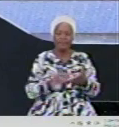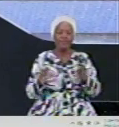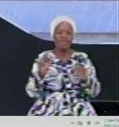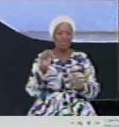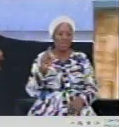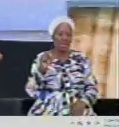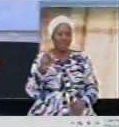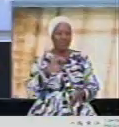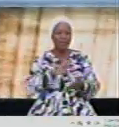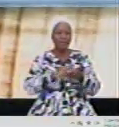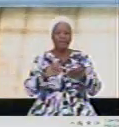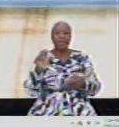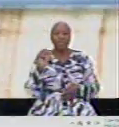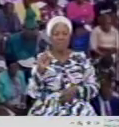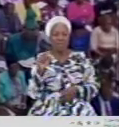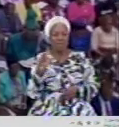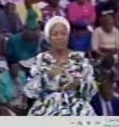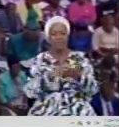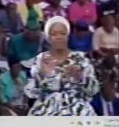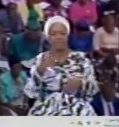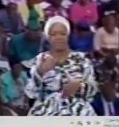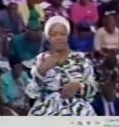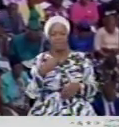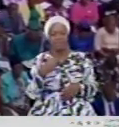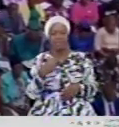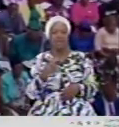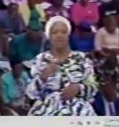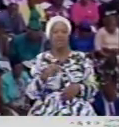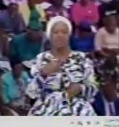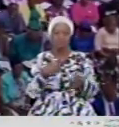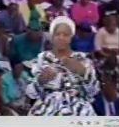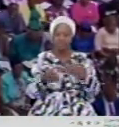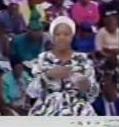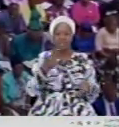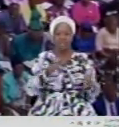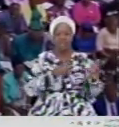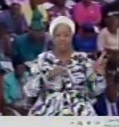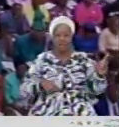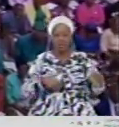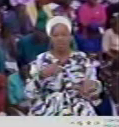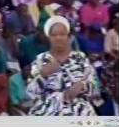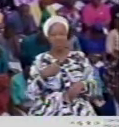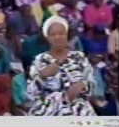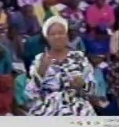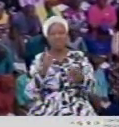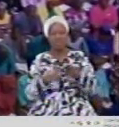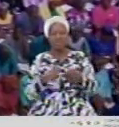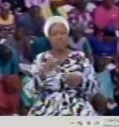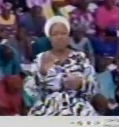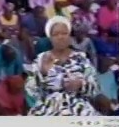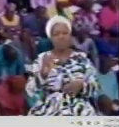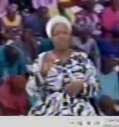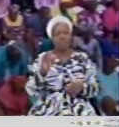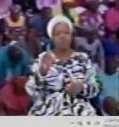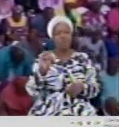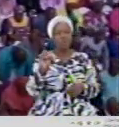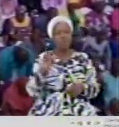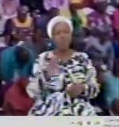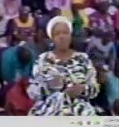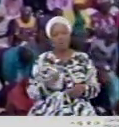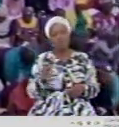11. In verse 11, it says, wherefore the Lord said unto Solomon,